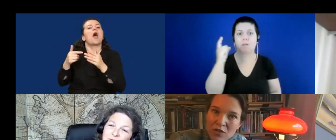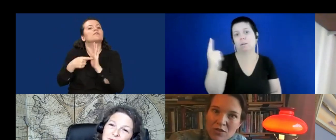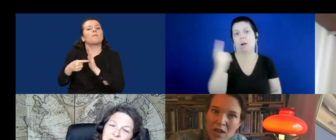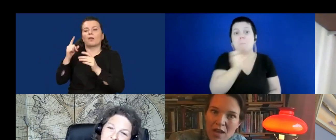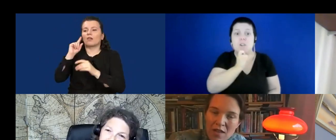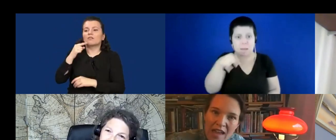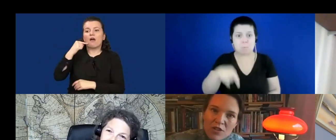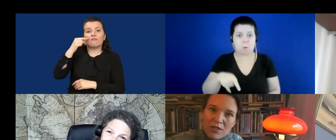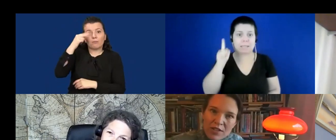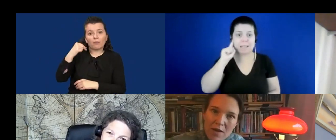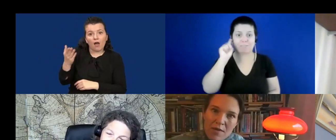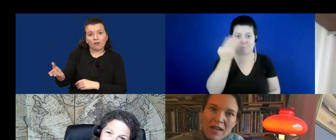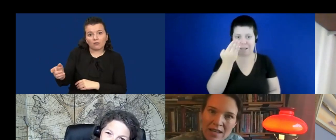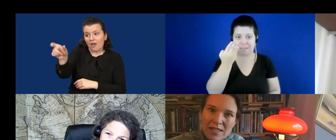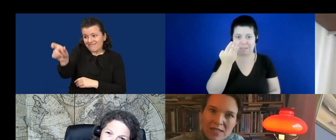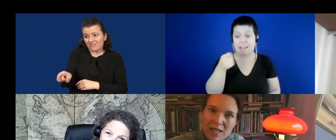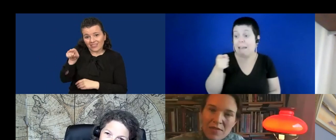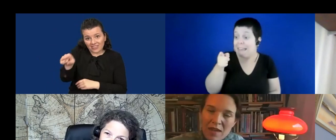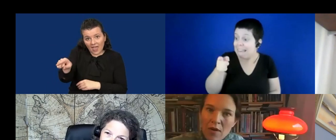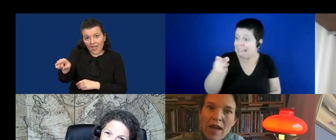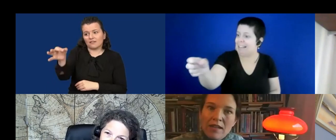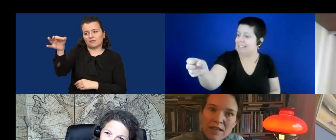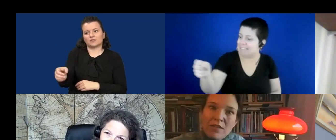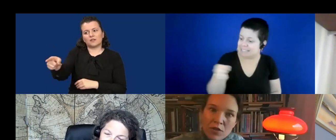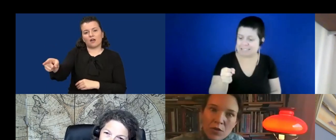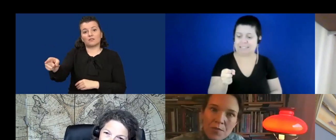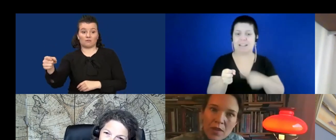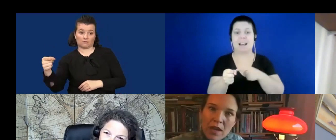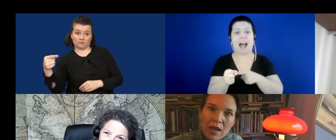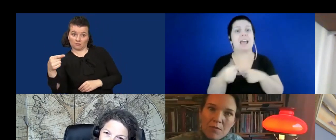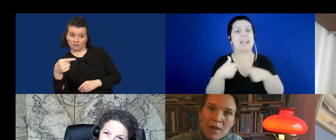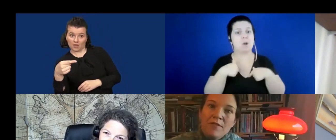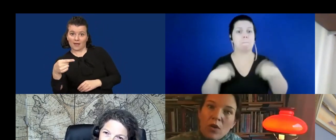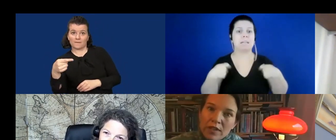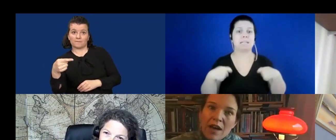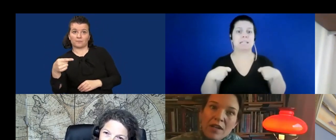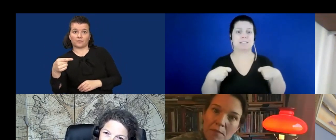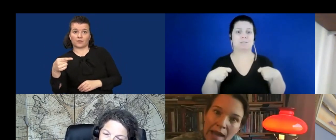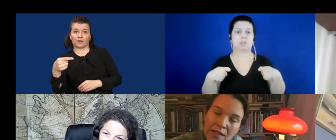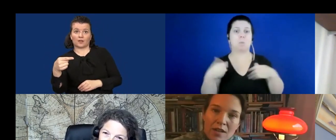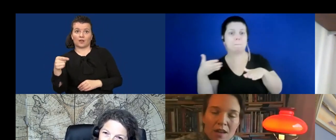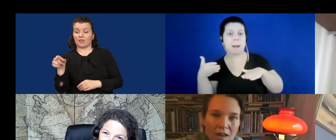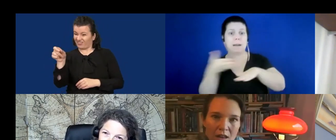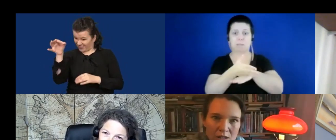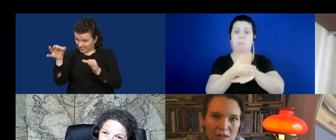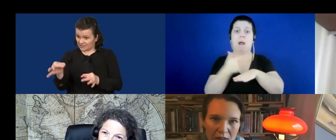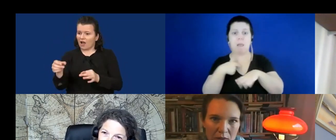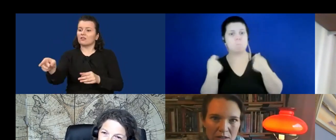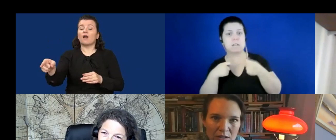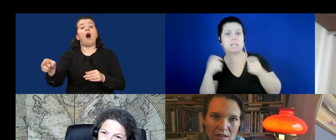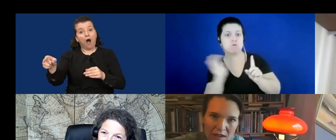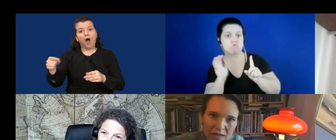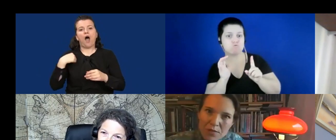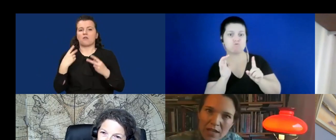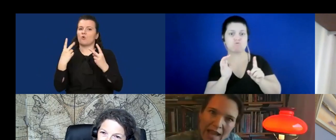that they should determine, is this something where I need to be involved and have an impact? So I think we